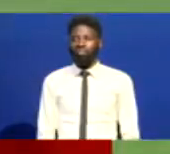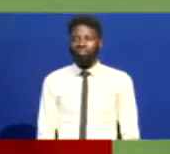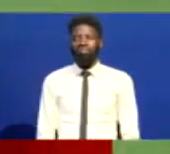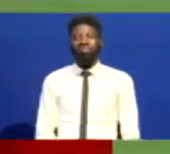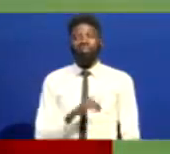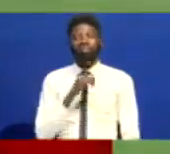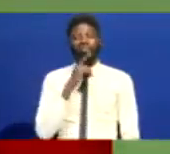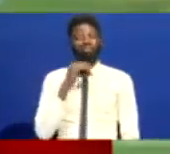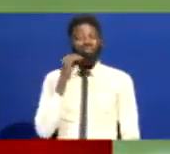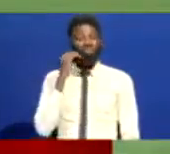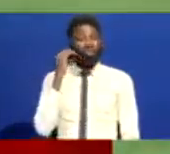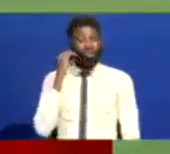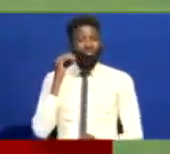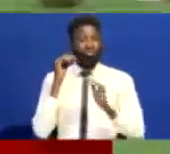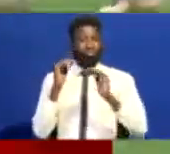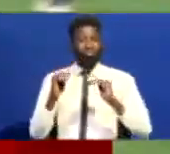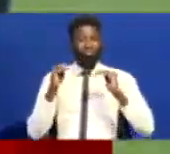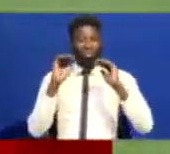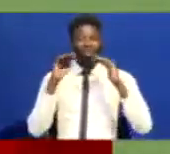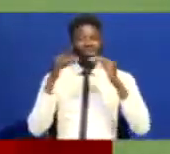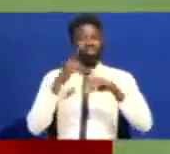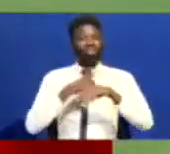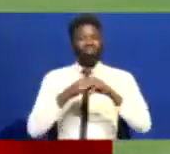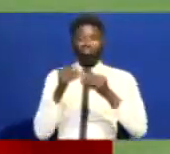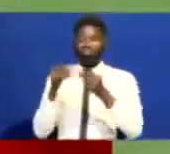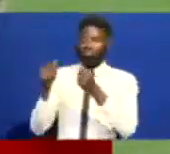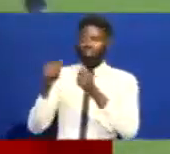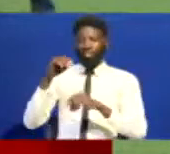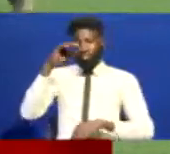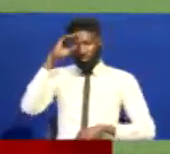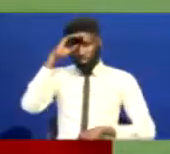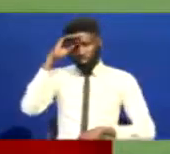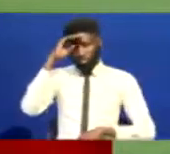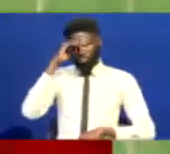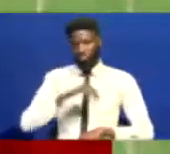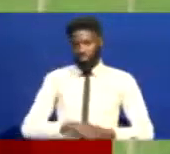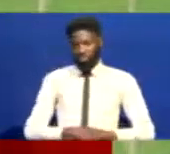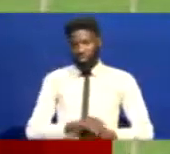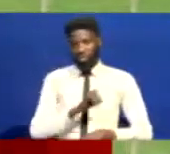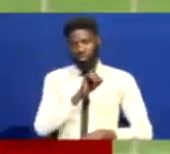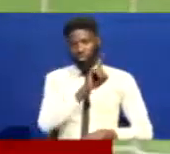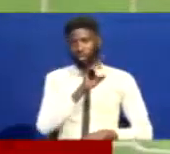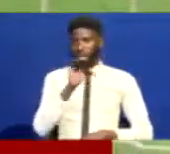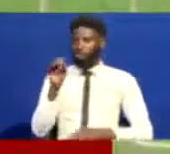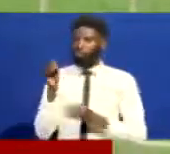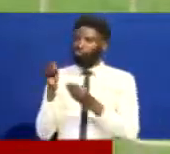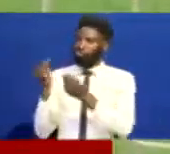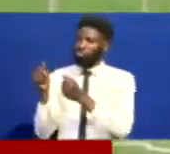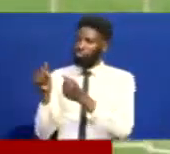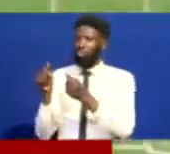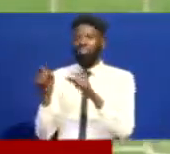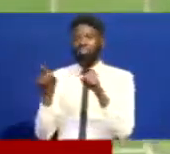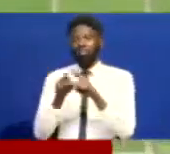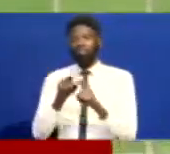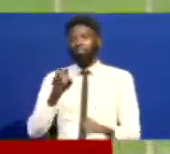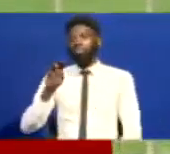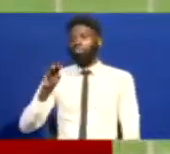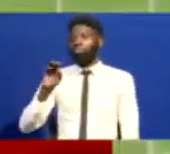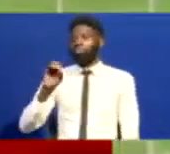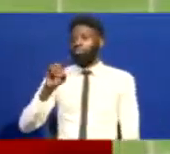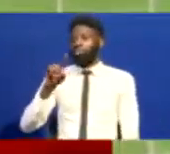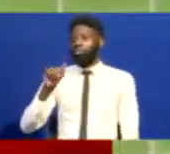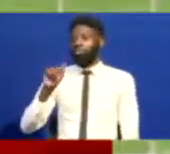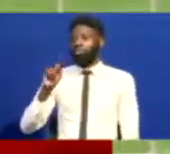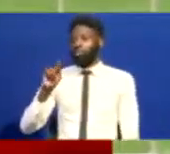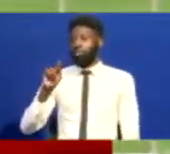Homeboys earned their spot by emerging victorious against Tusker, sealing a 1-0 win and securing not only the Mozart Bet Cup